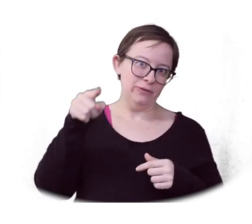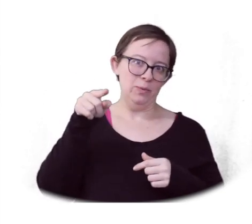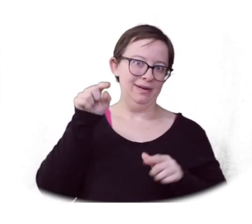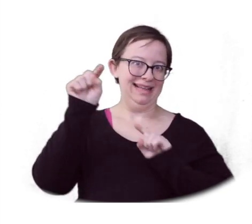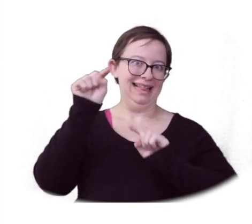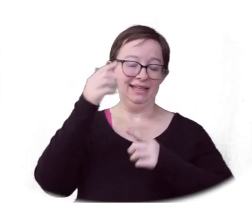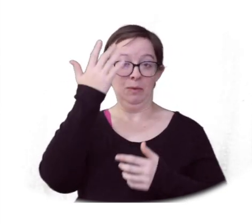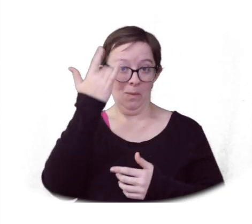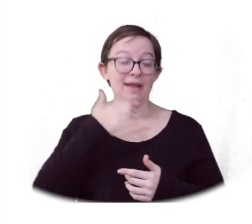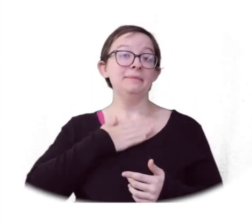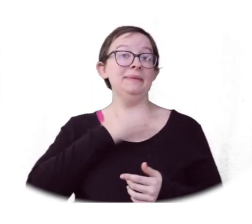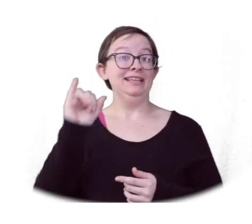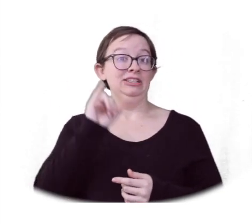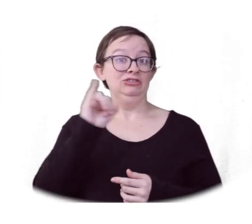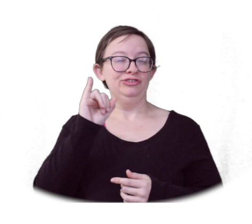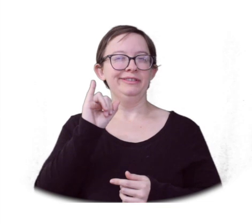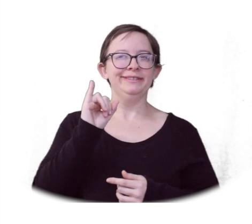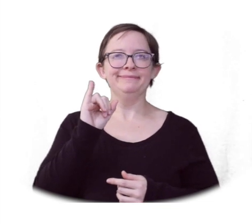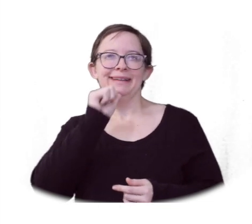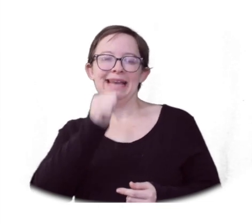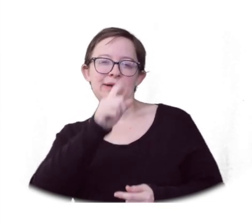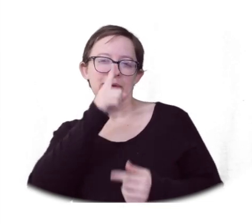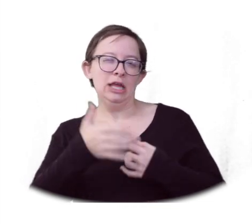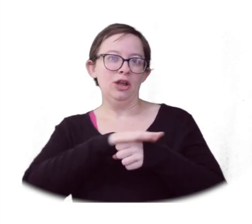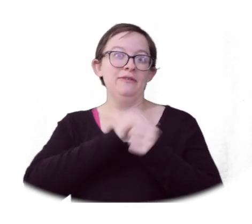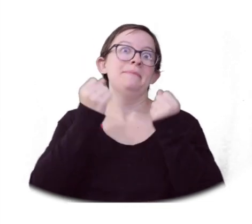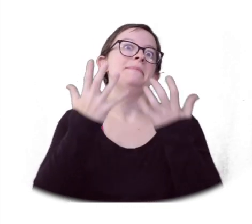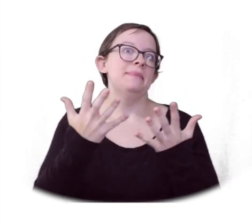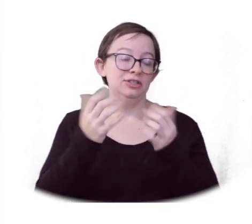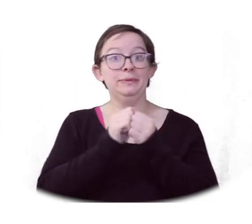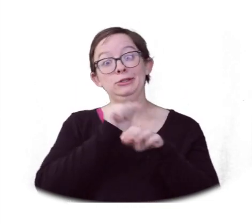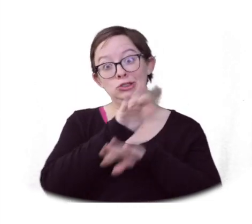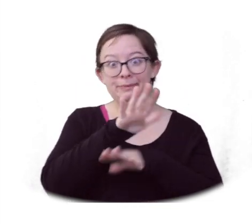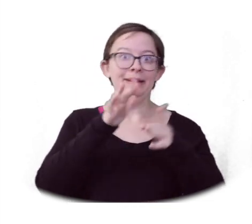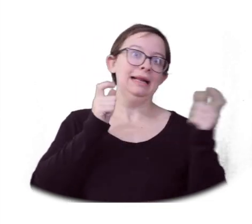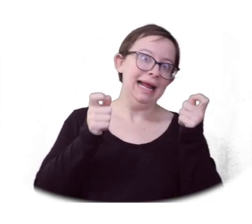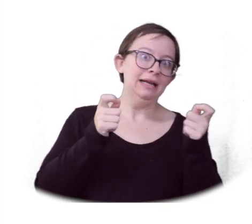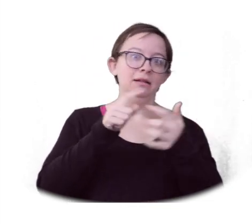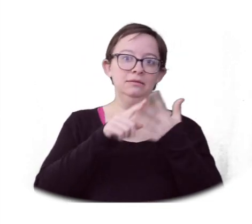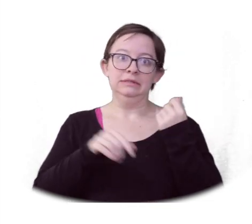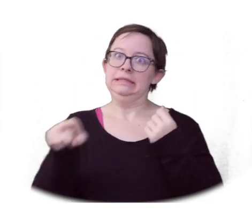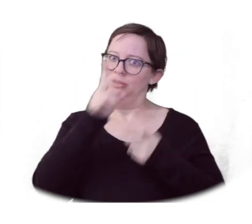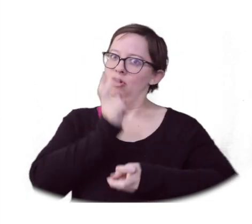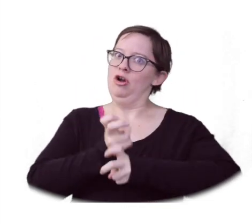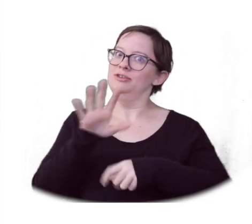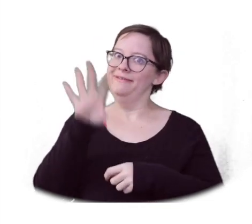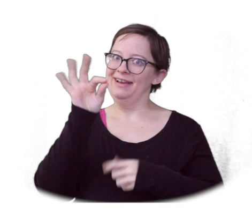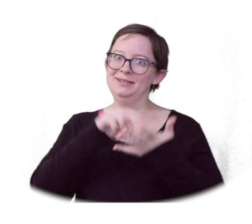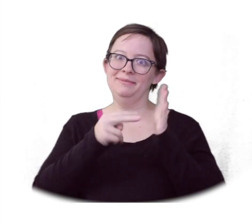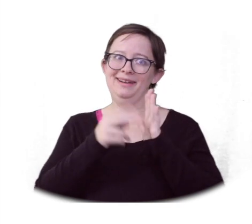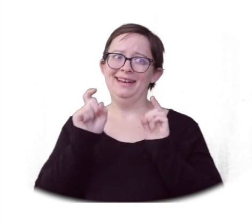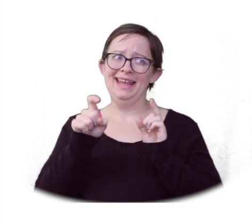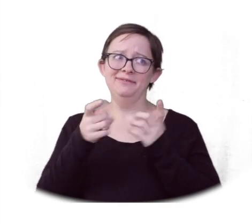out of pocket for these because my insurance doesn't really cover too much, and with shipping and handling, and because these are really